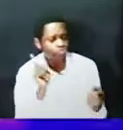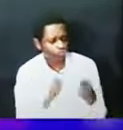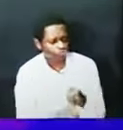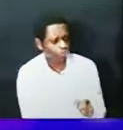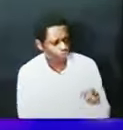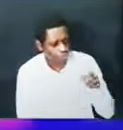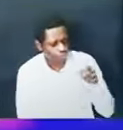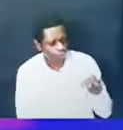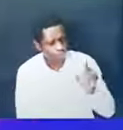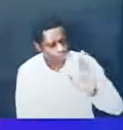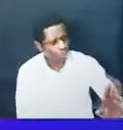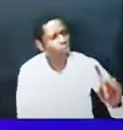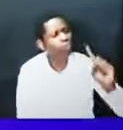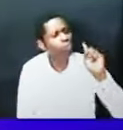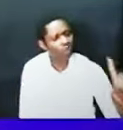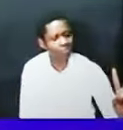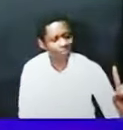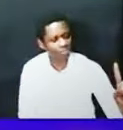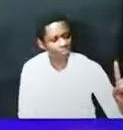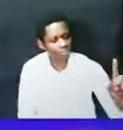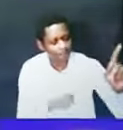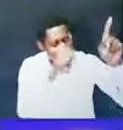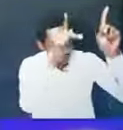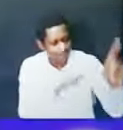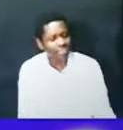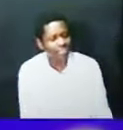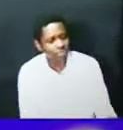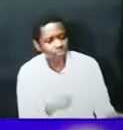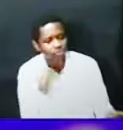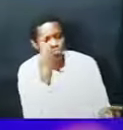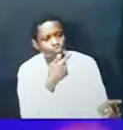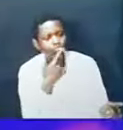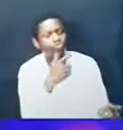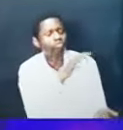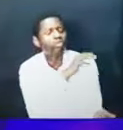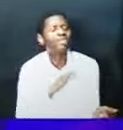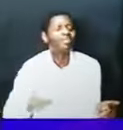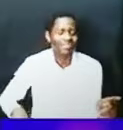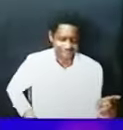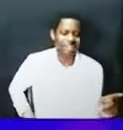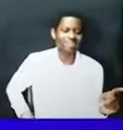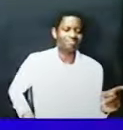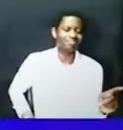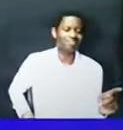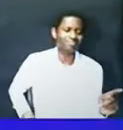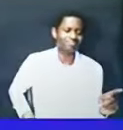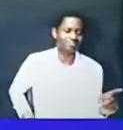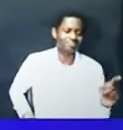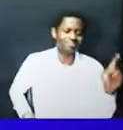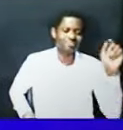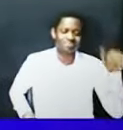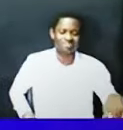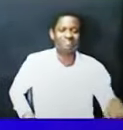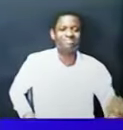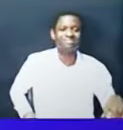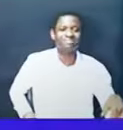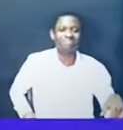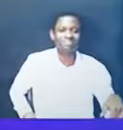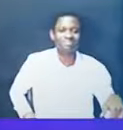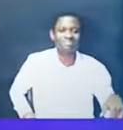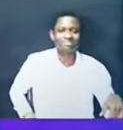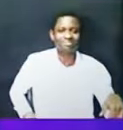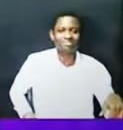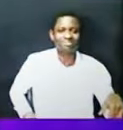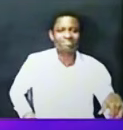unto your seed, many one person who is Christ. Now Abraham, na simi ah